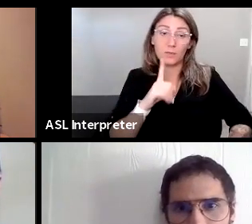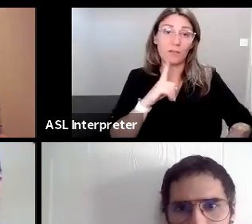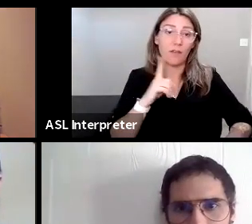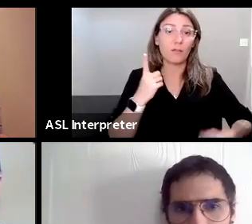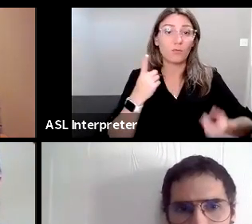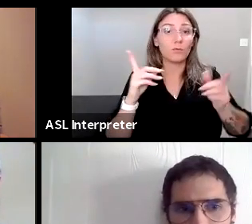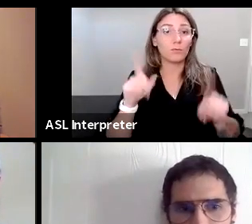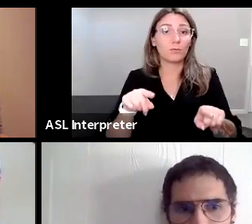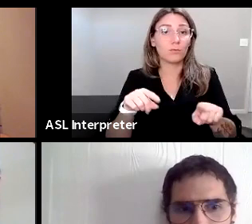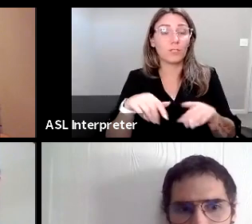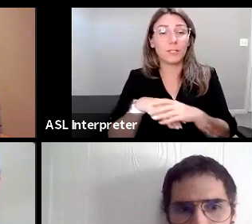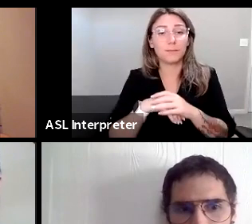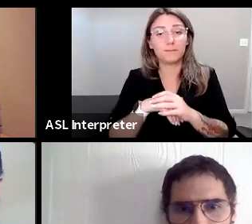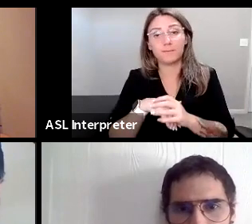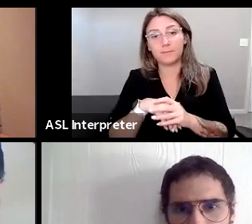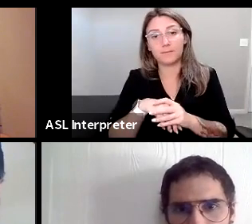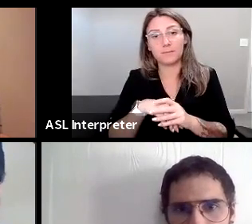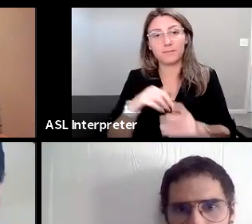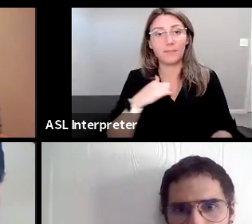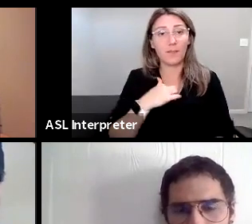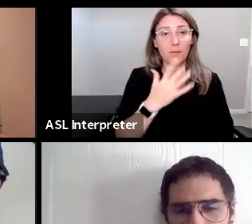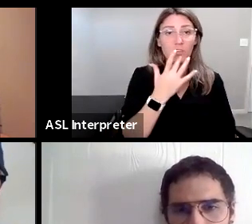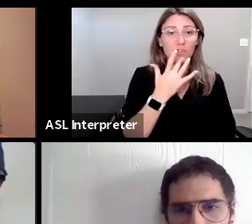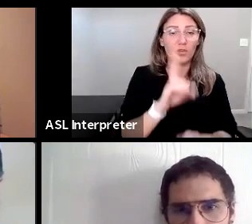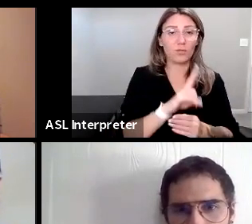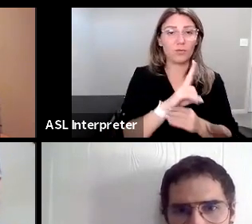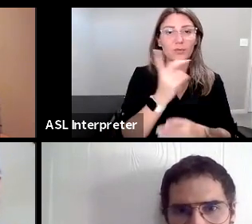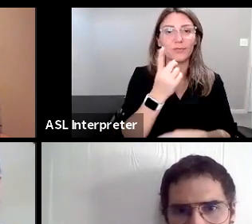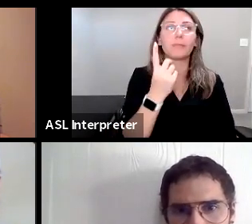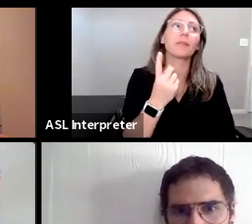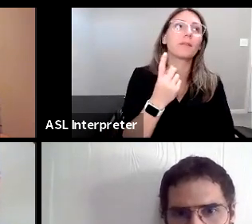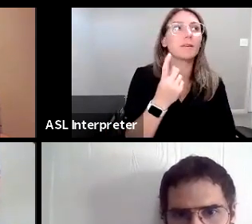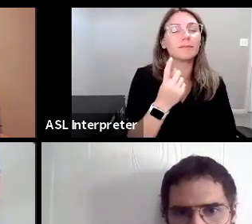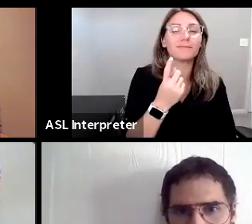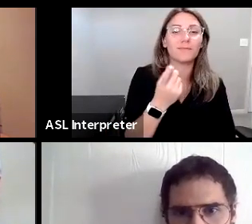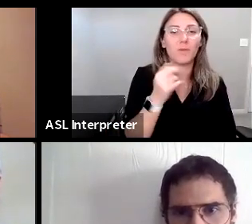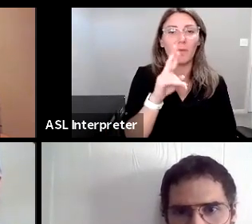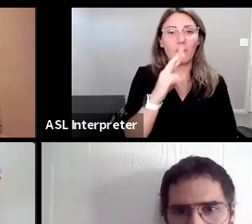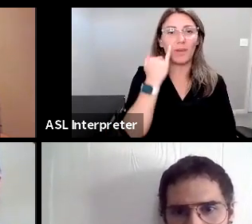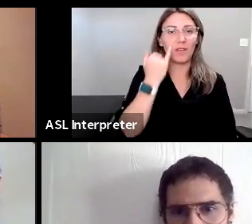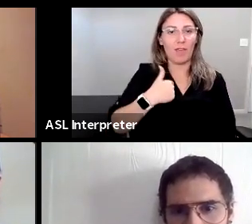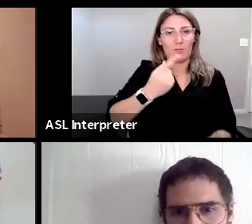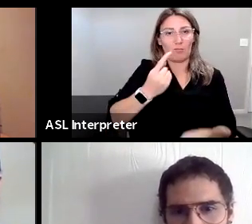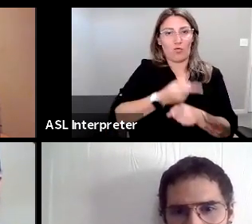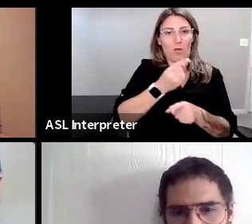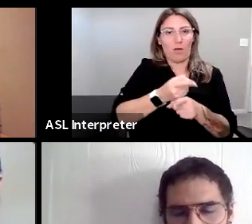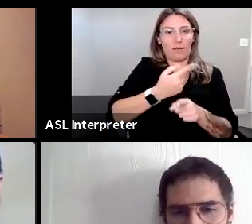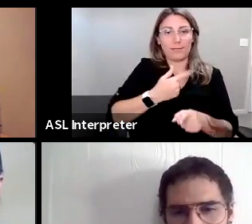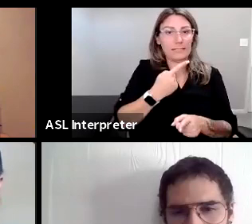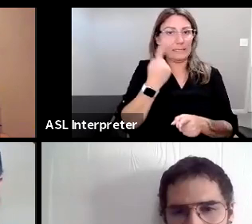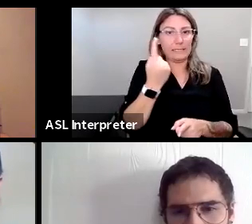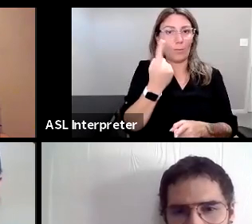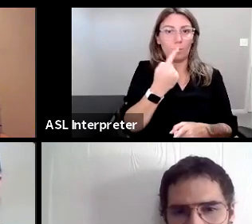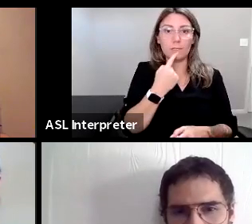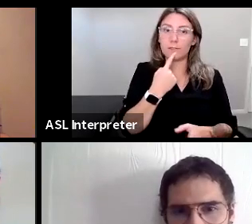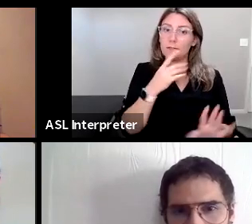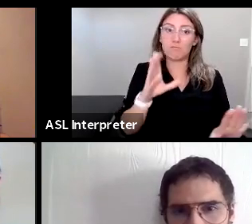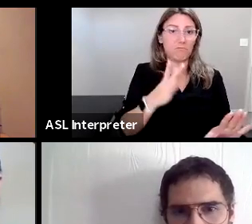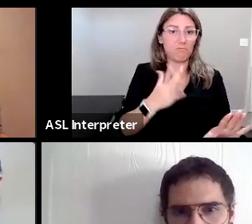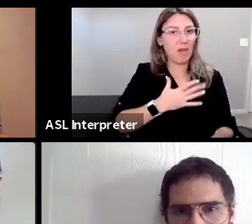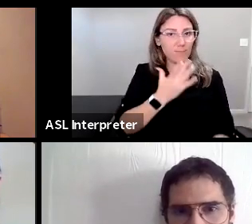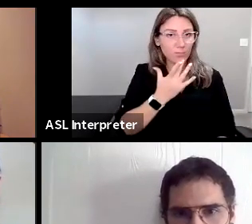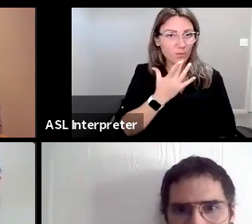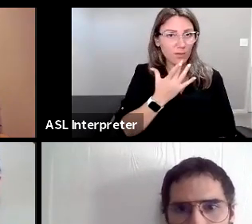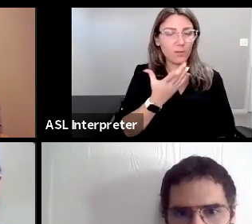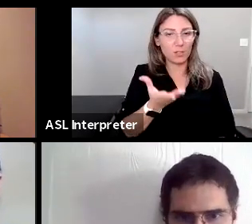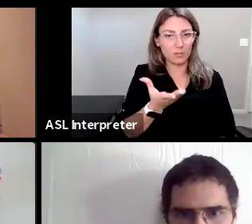that I would prefer to use something, unless I'm corrected and somebody expresses to me what their preference